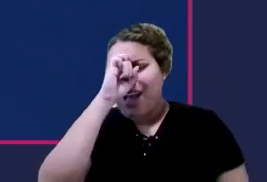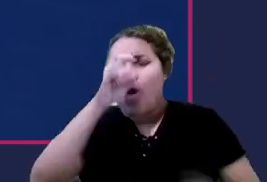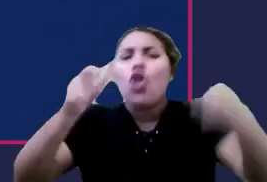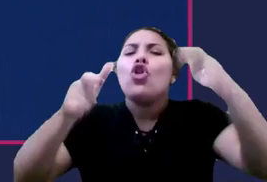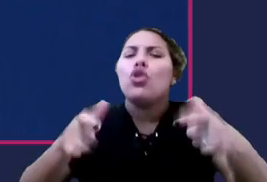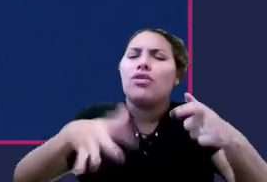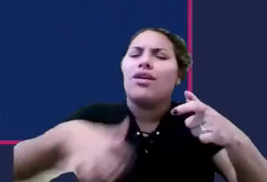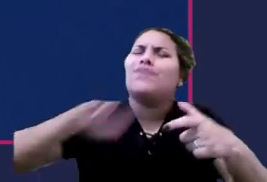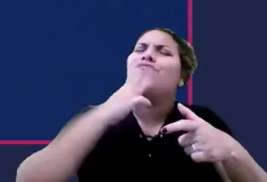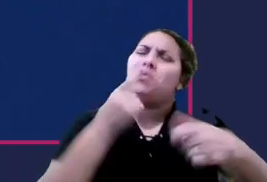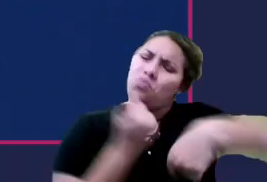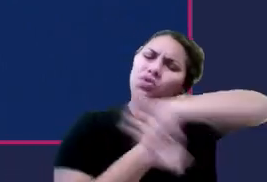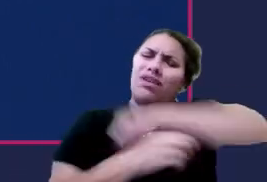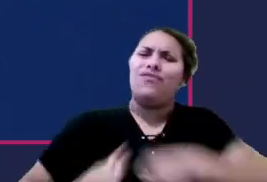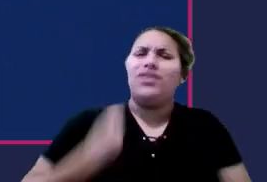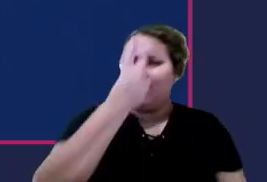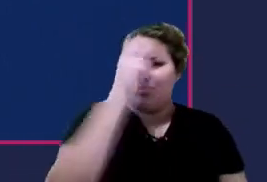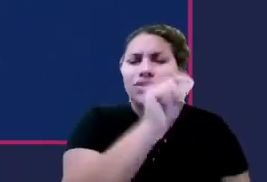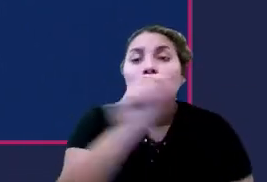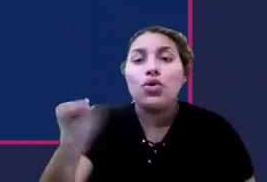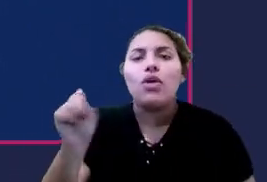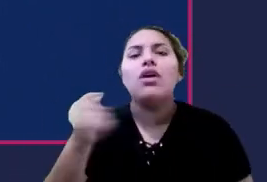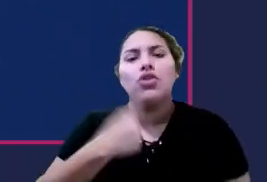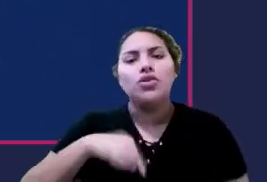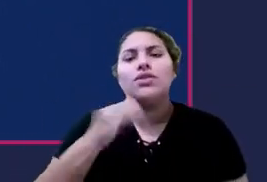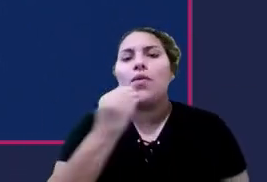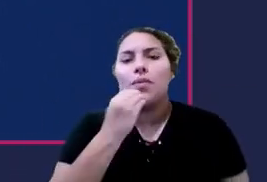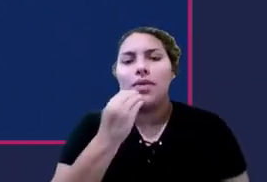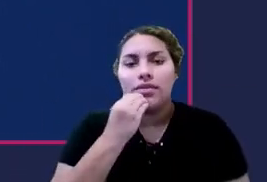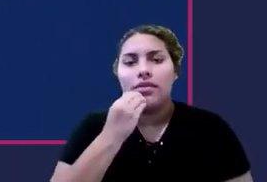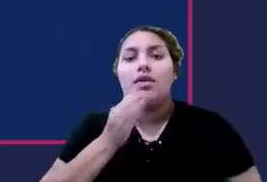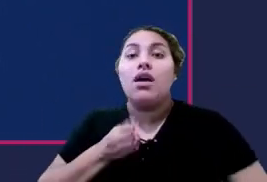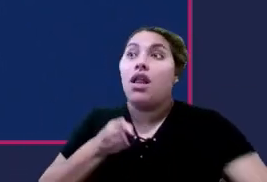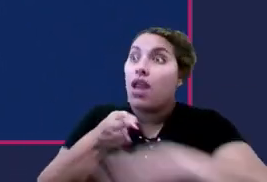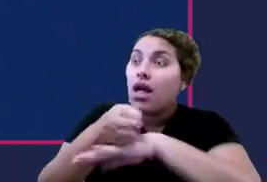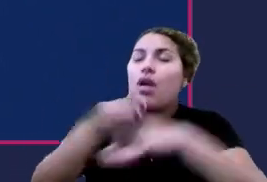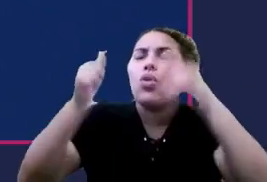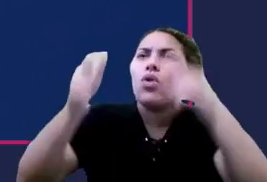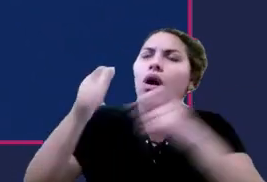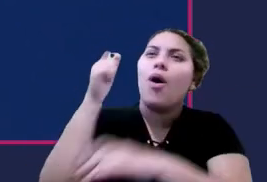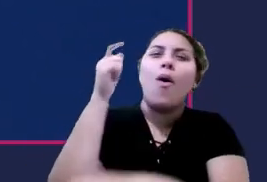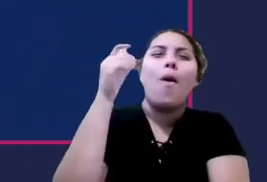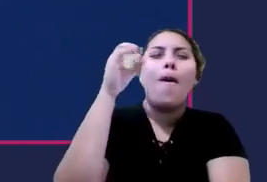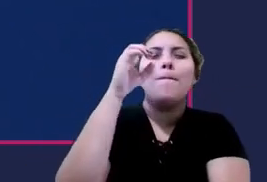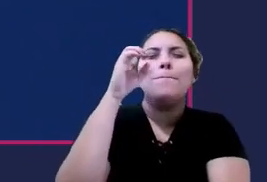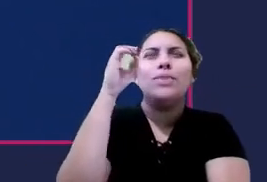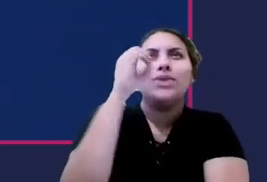lives. Me and Secretary Silvia, we had the opportunity to go to Porto Alegre